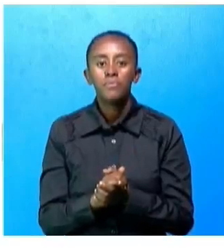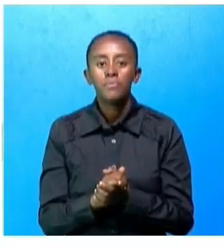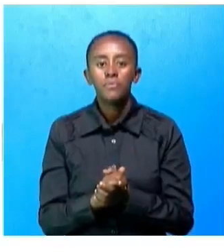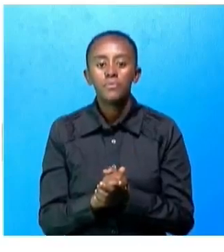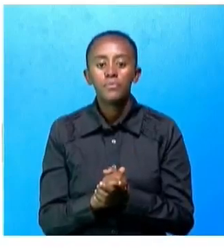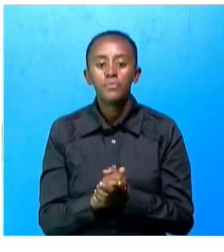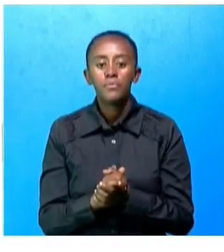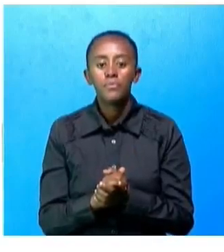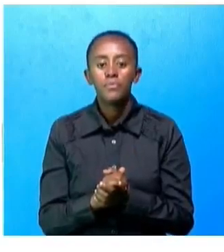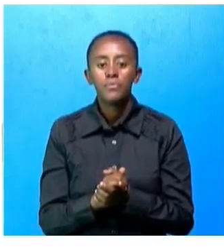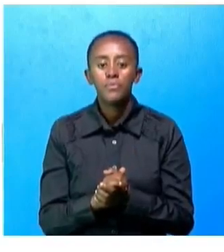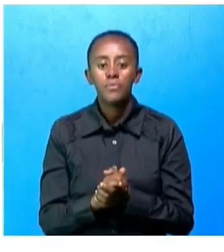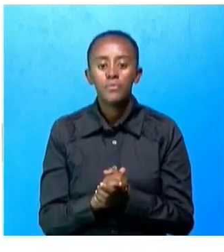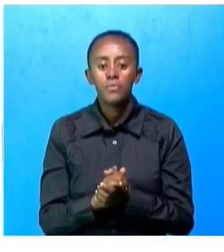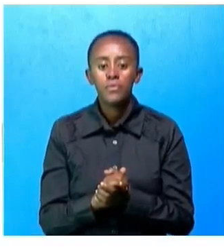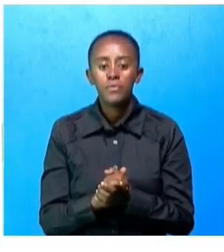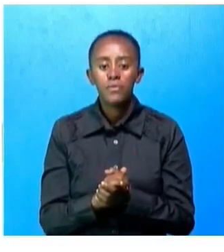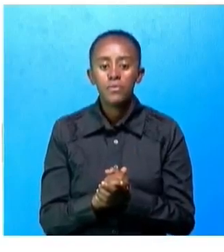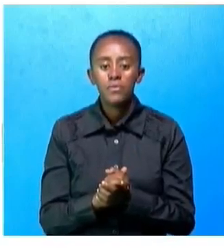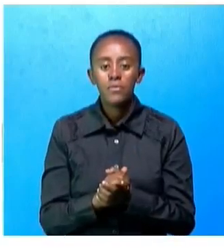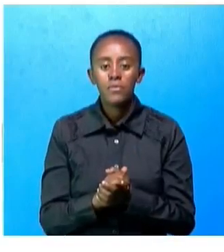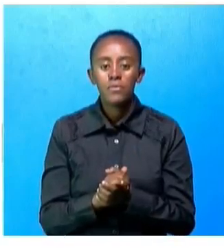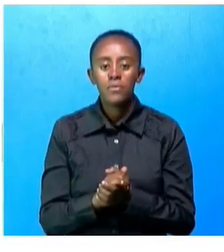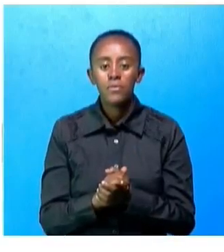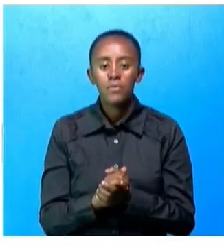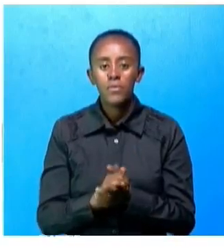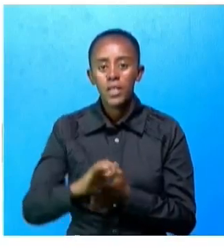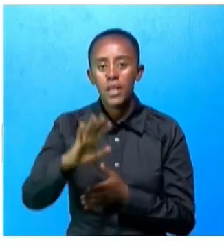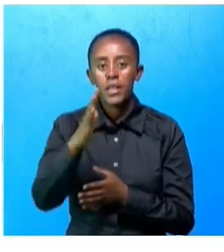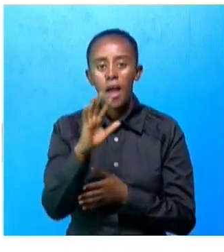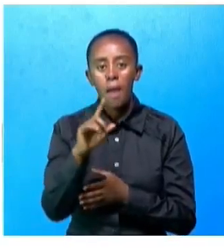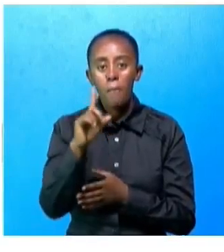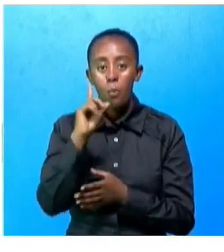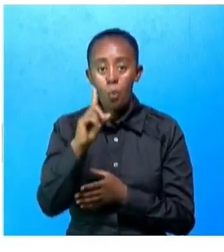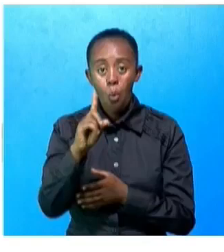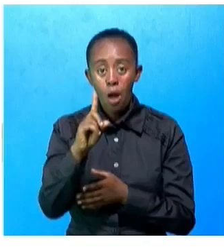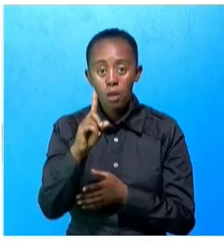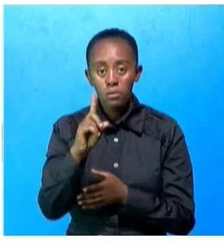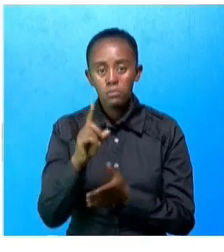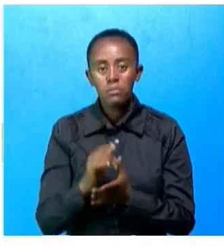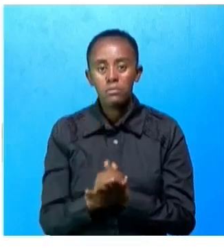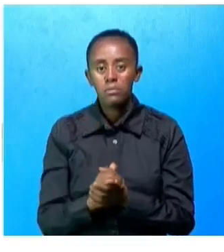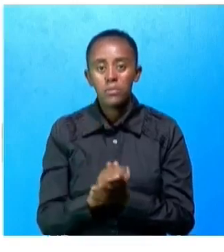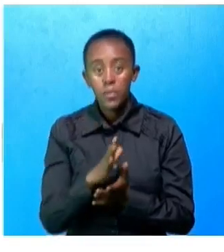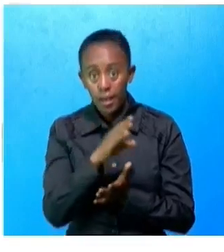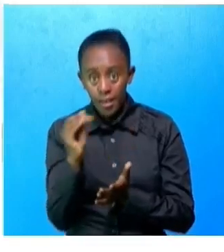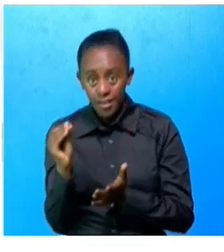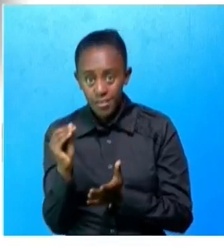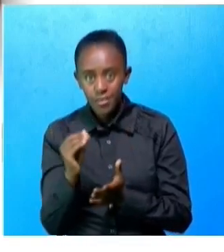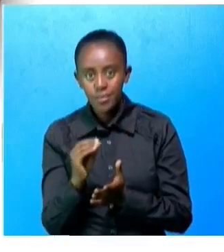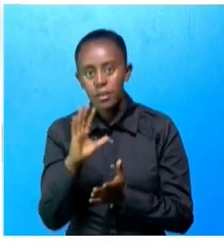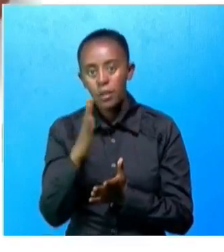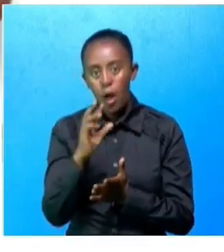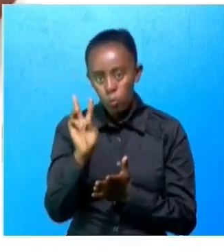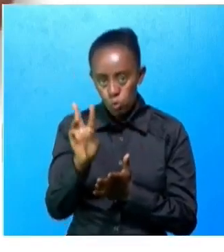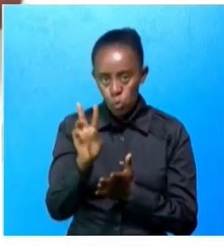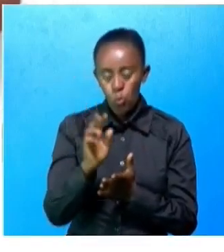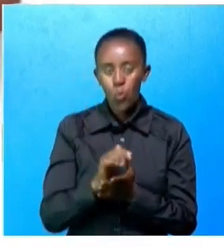Type 1, and type